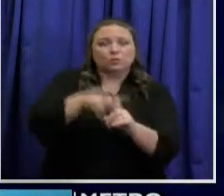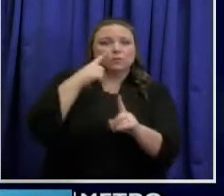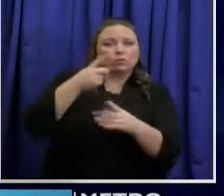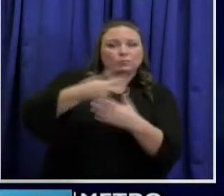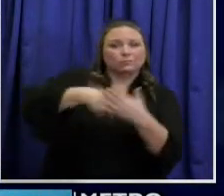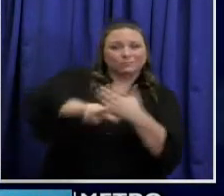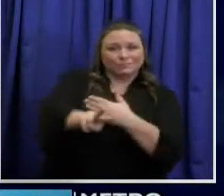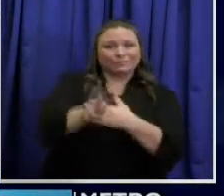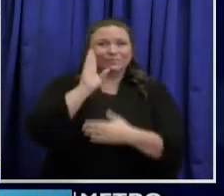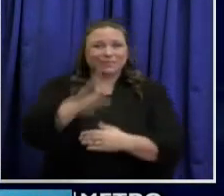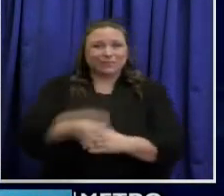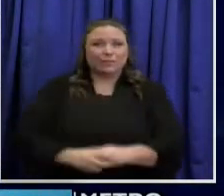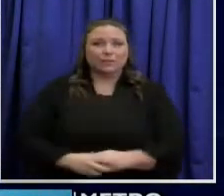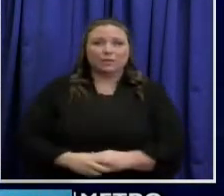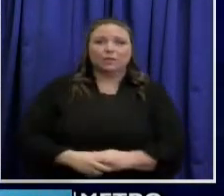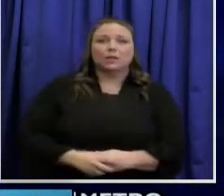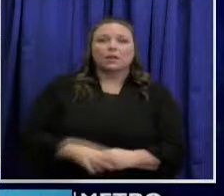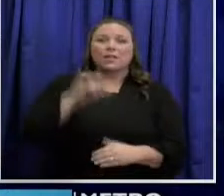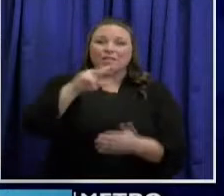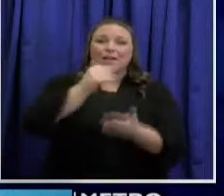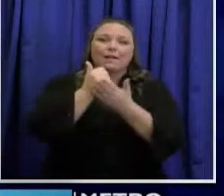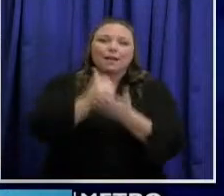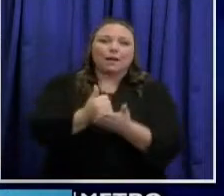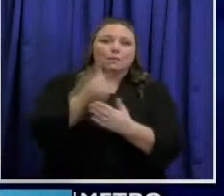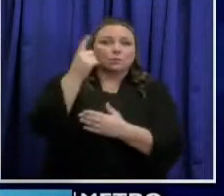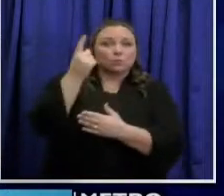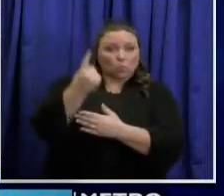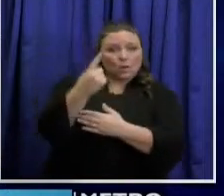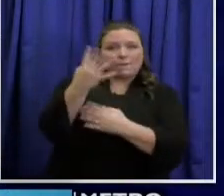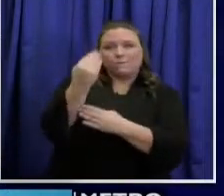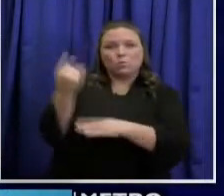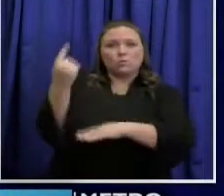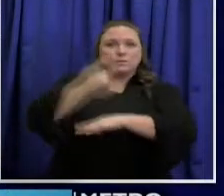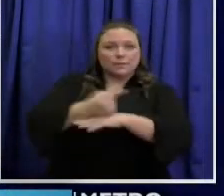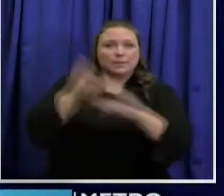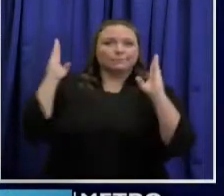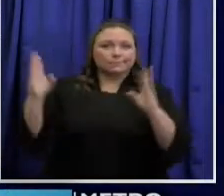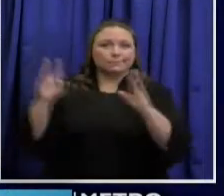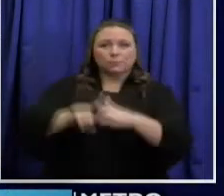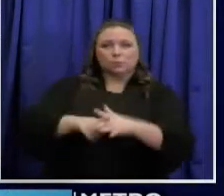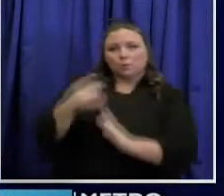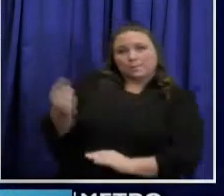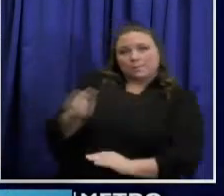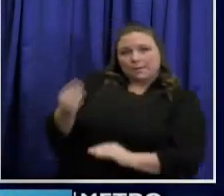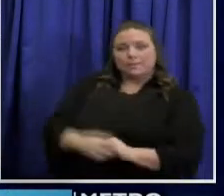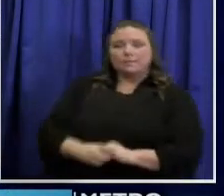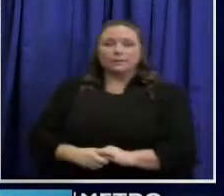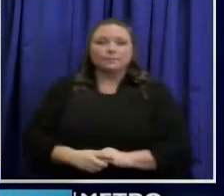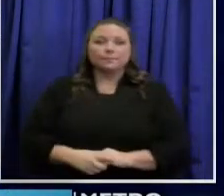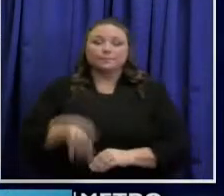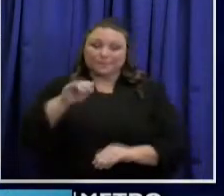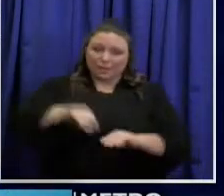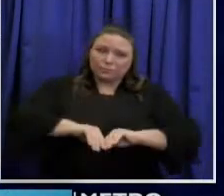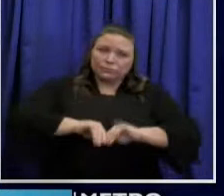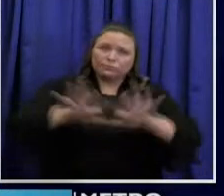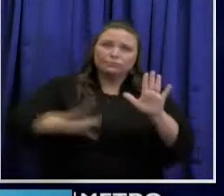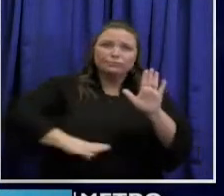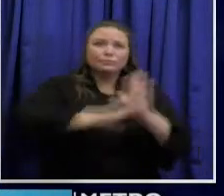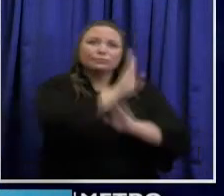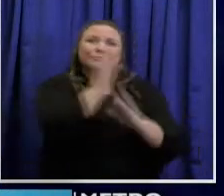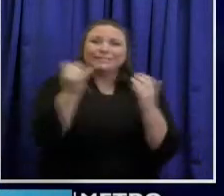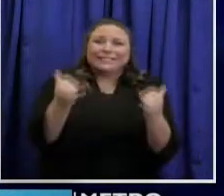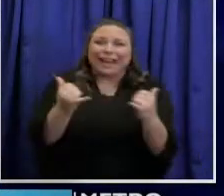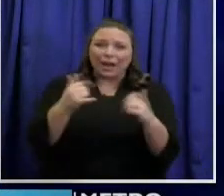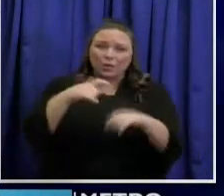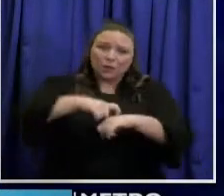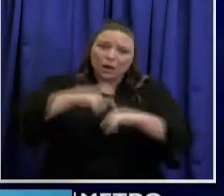weeks, one life cycle of the virus, beginning on Monday. With the virus surging, now is simply not the time